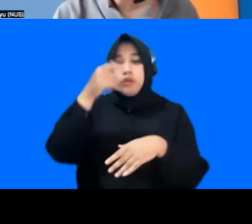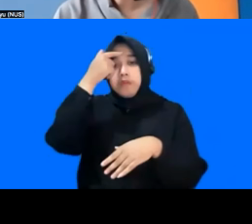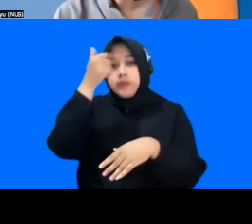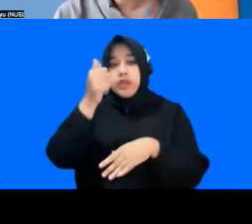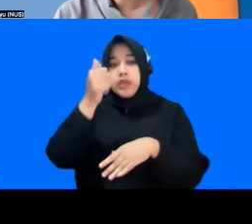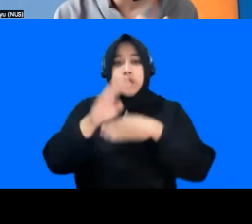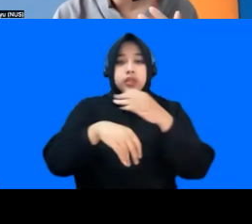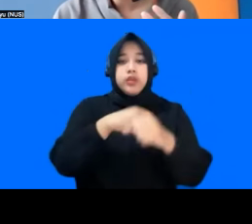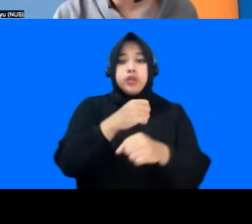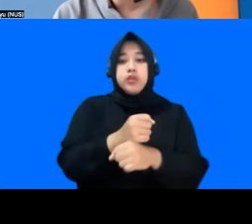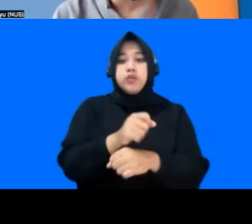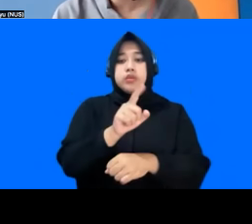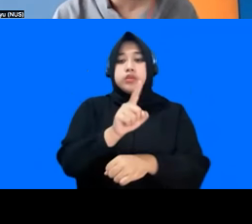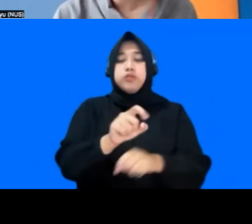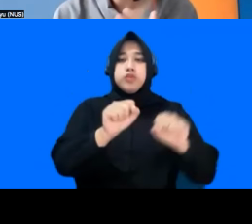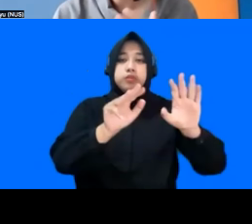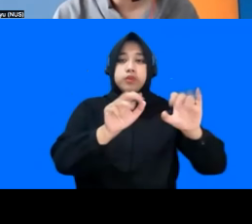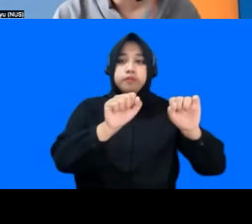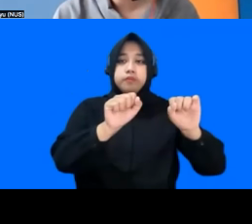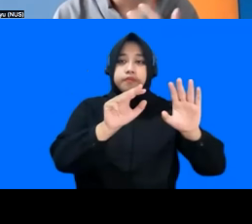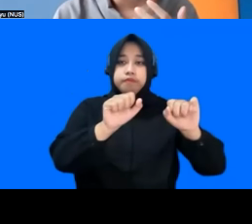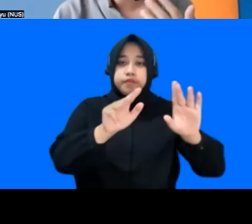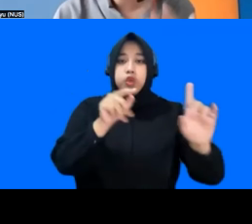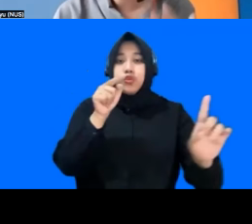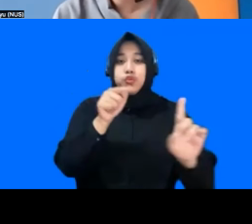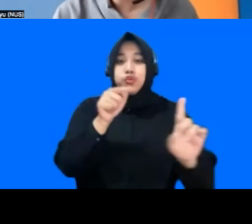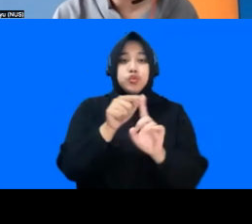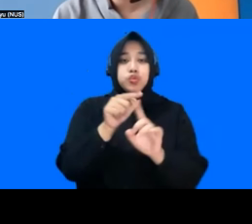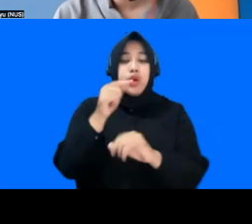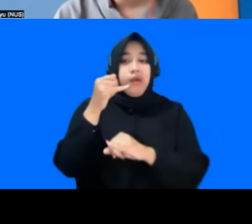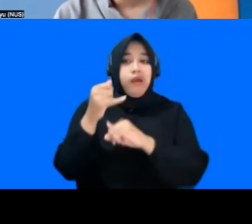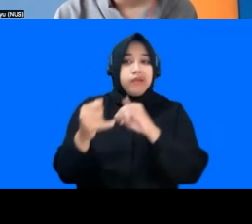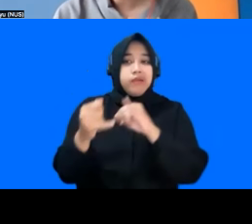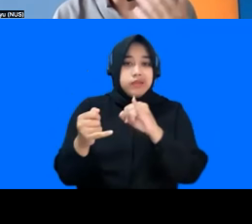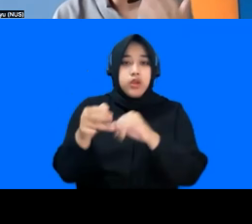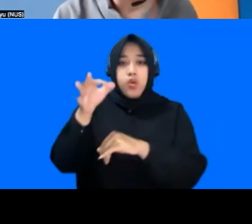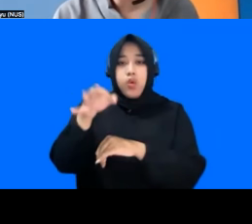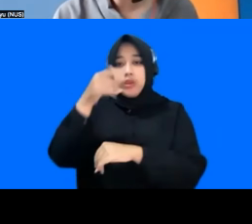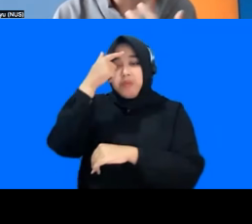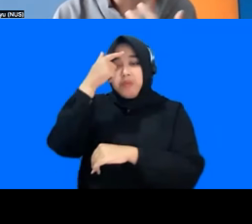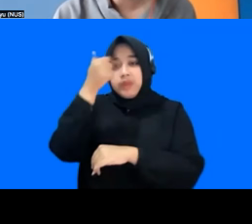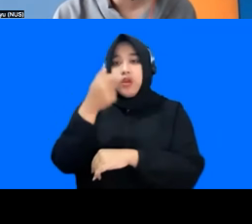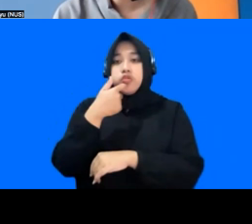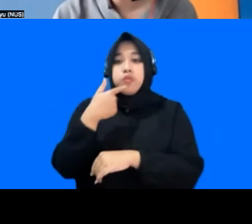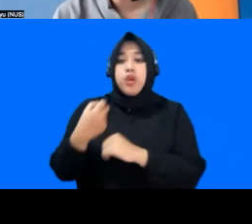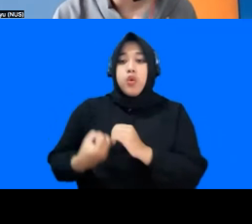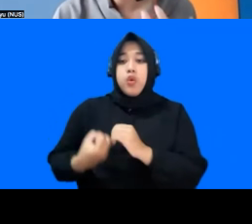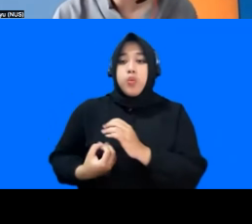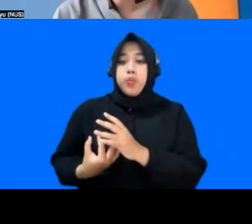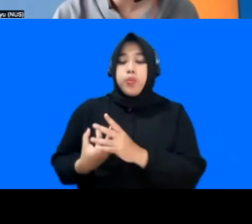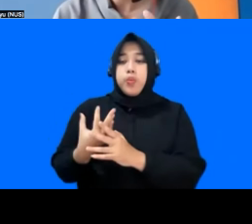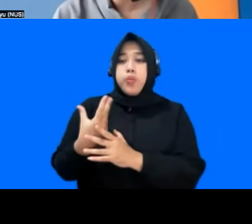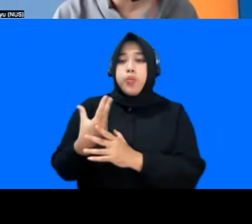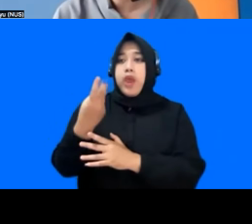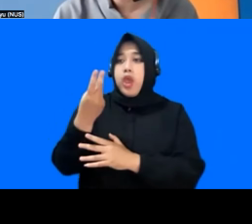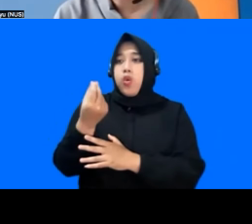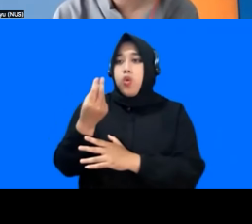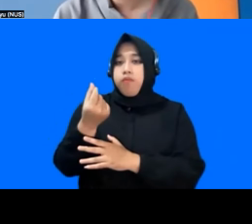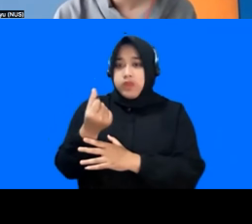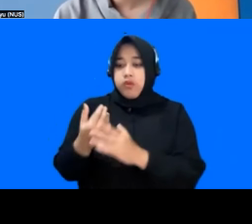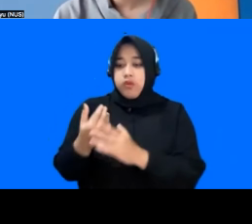final goal of smart cities is not just economic growth, but an enhancement of the quality of life for